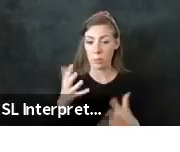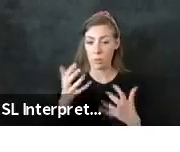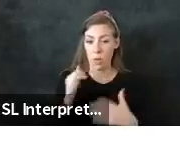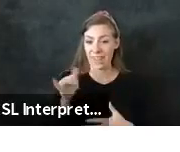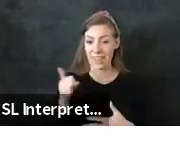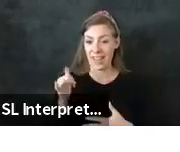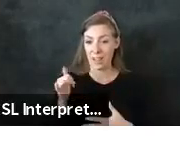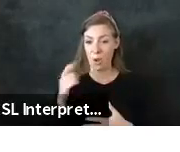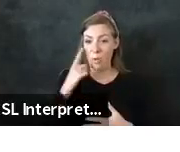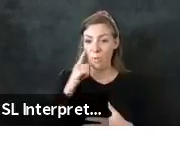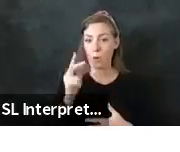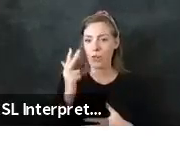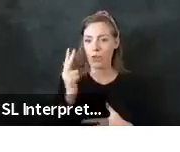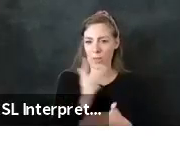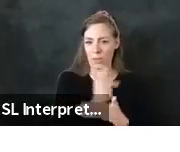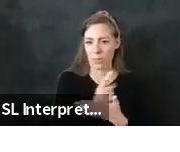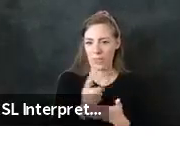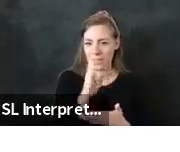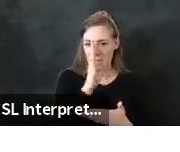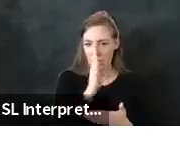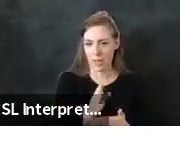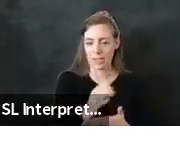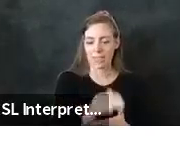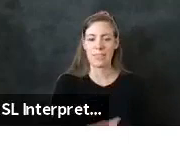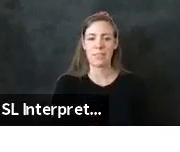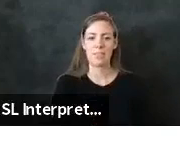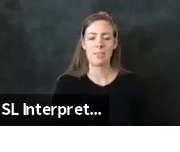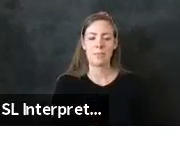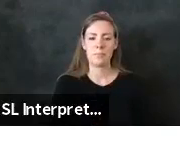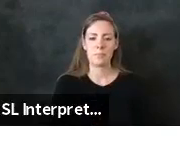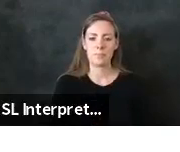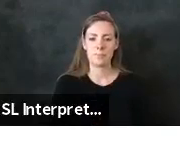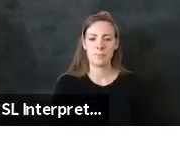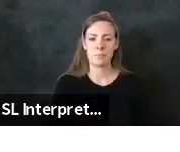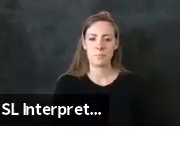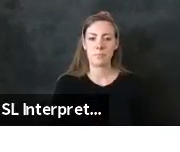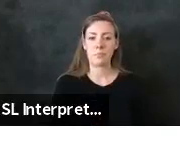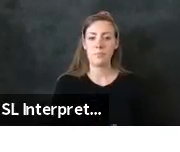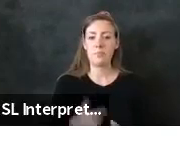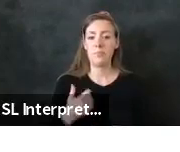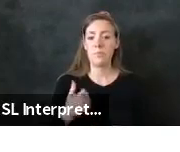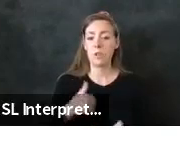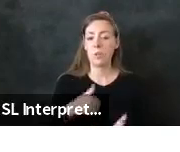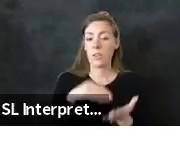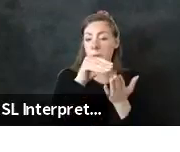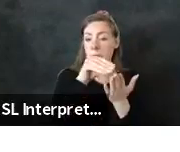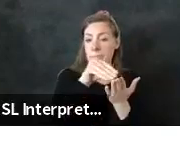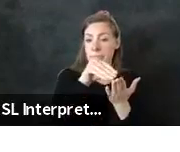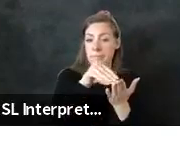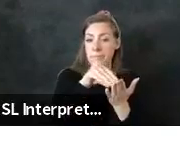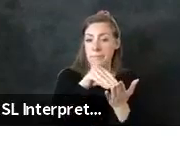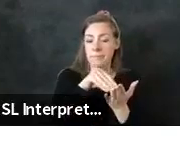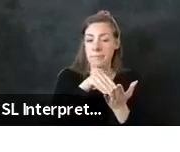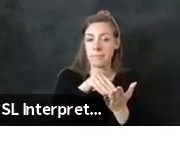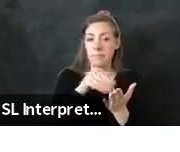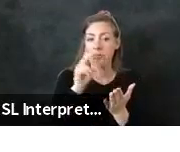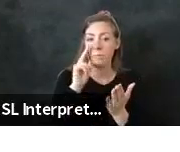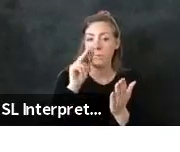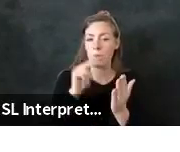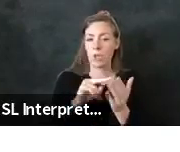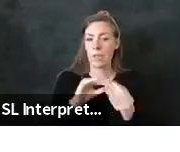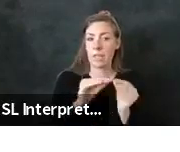3 weeks. So you may be most used to how we've been reporting case rates, which is looking at the number of